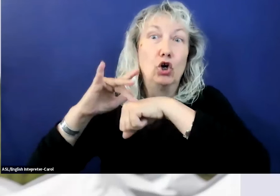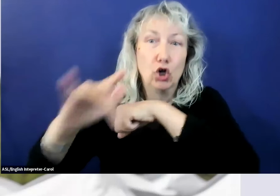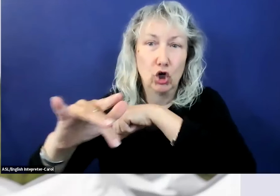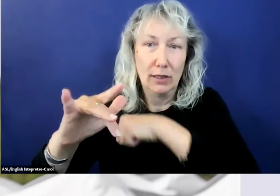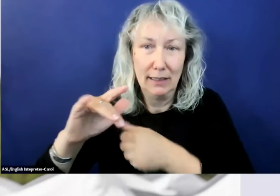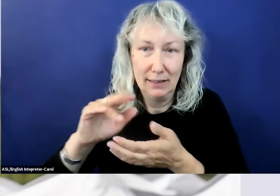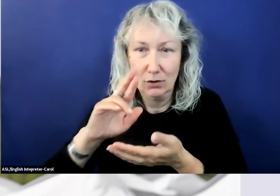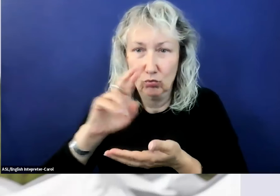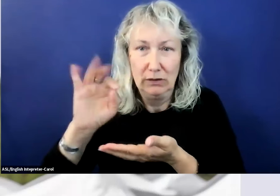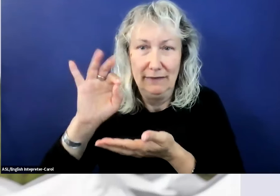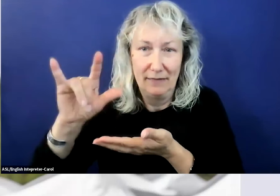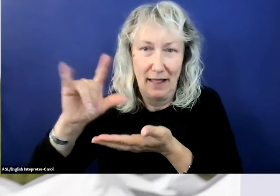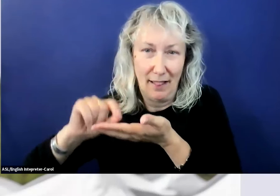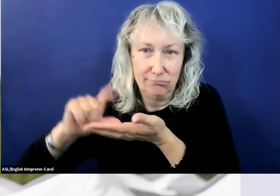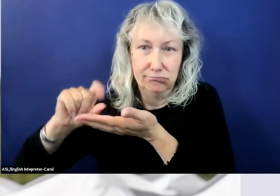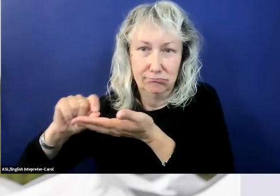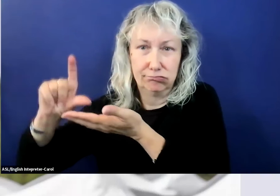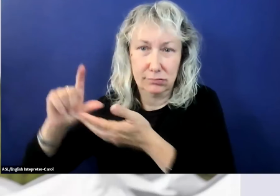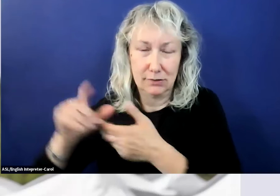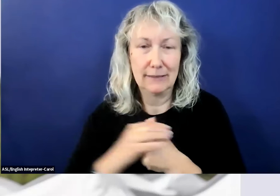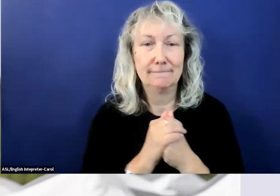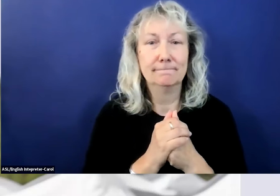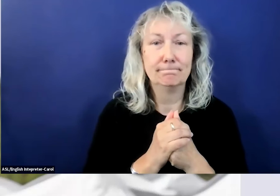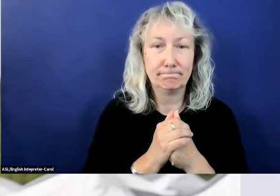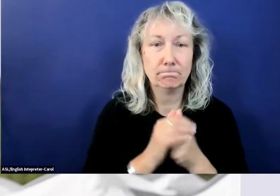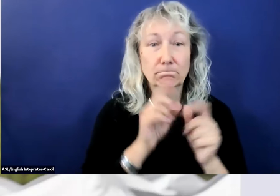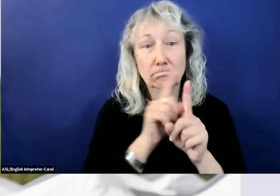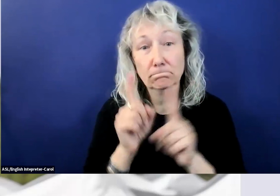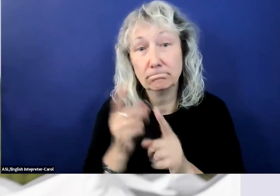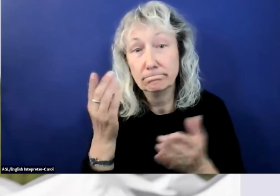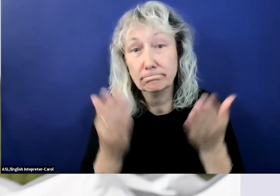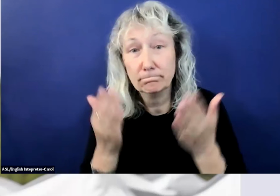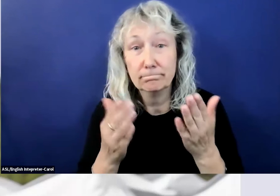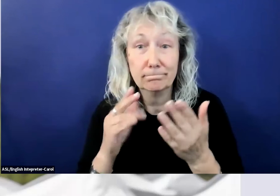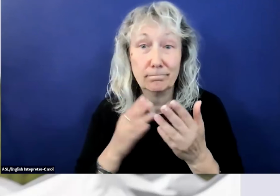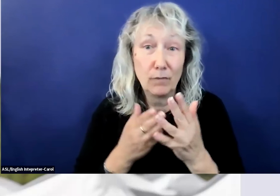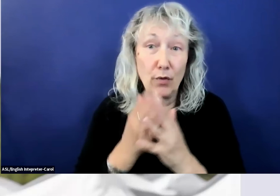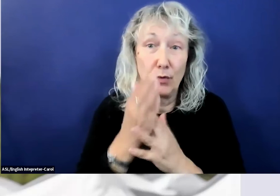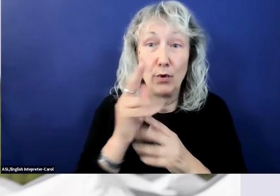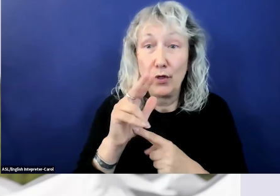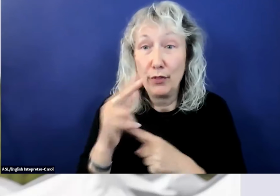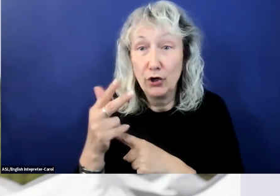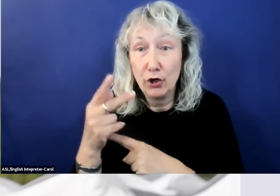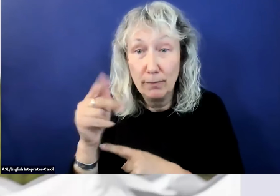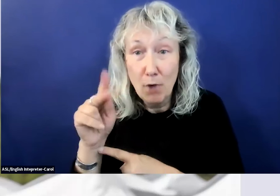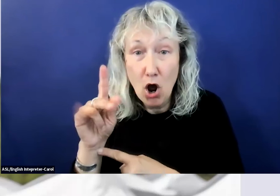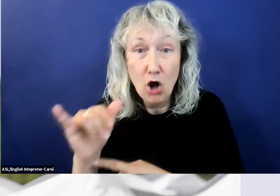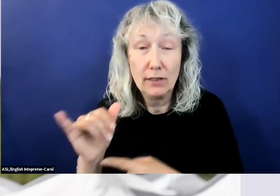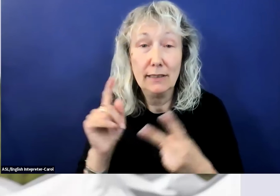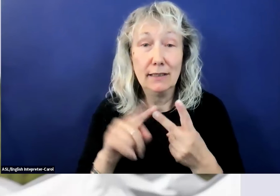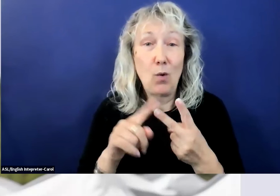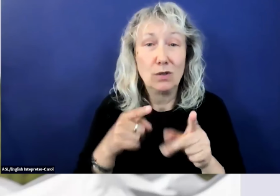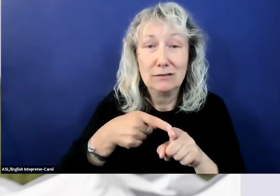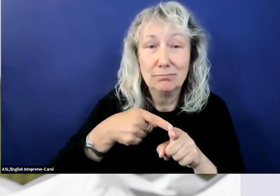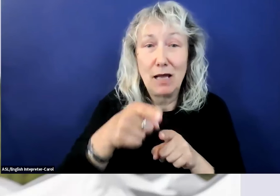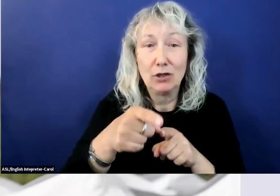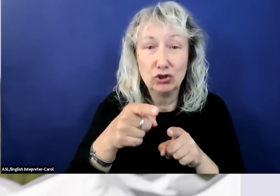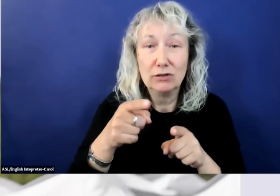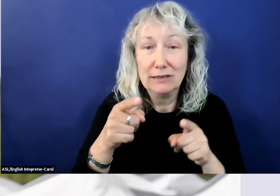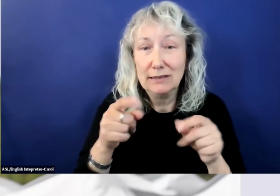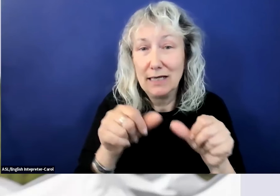Specialty drugs may be accessible through pharmacy partnerships, third-party payers, or in some cases, disaster